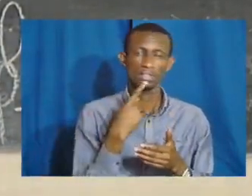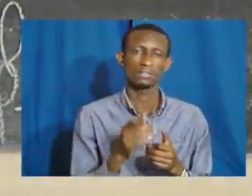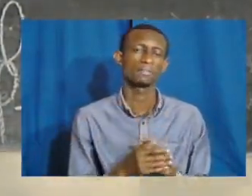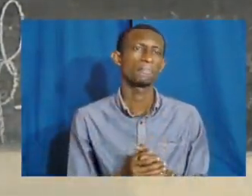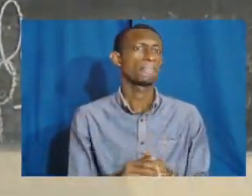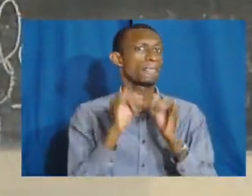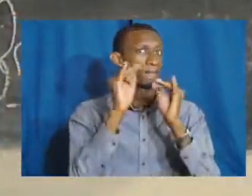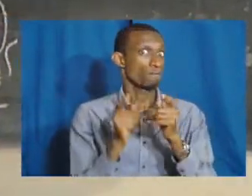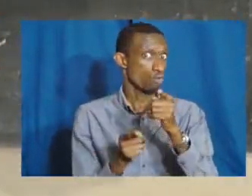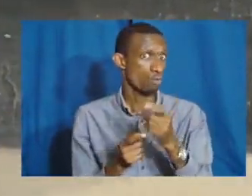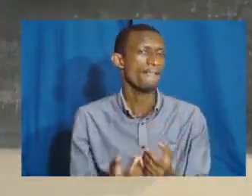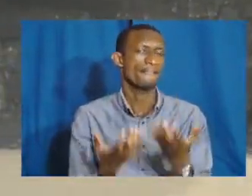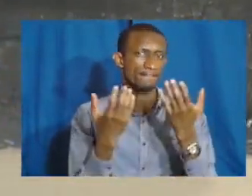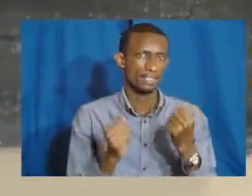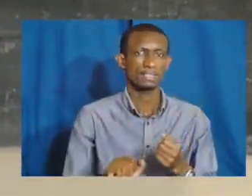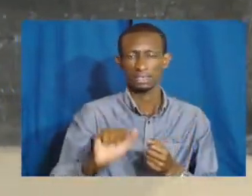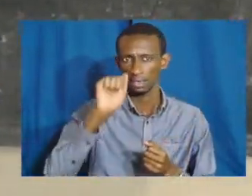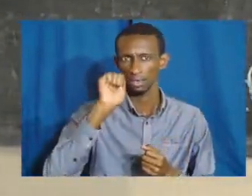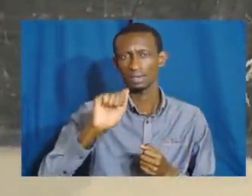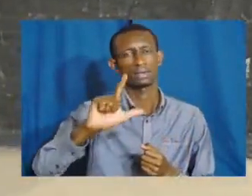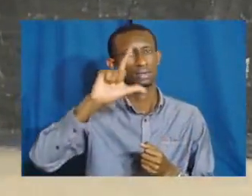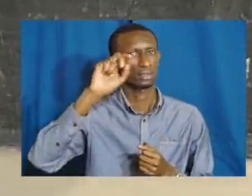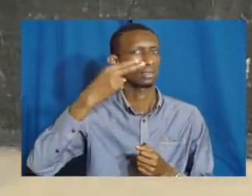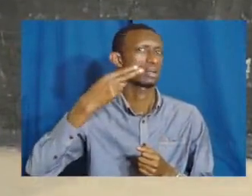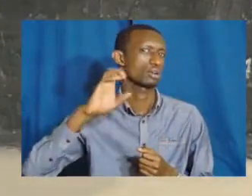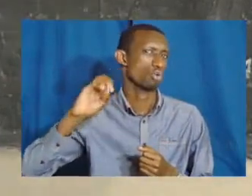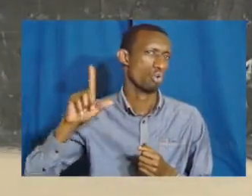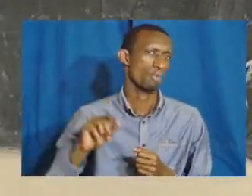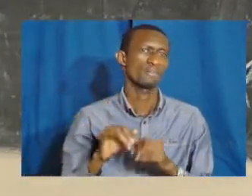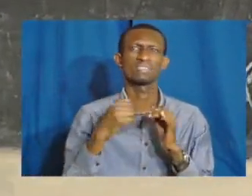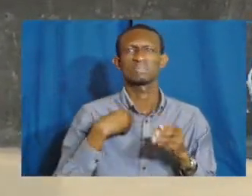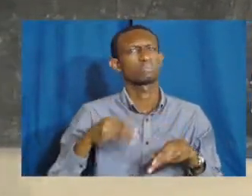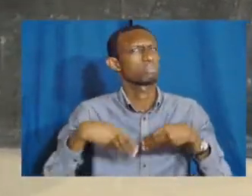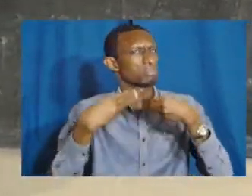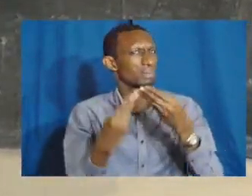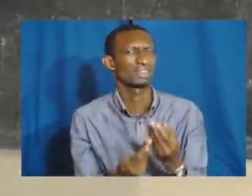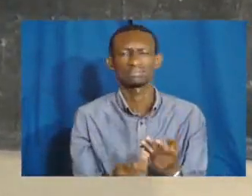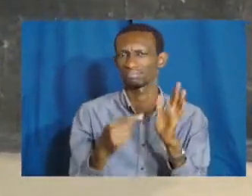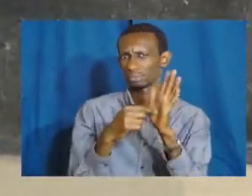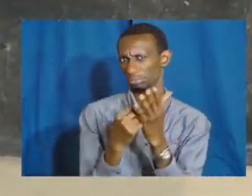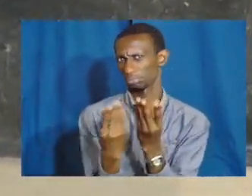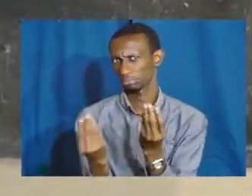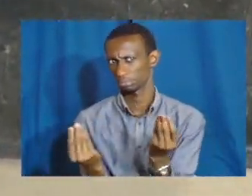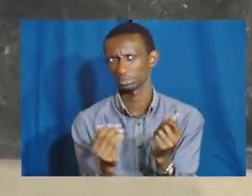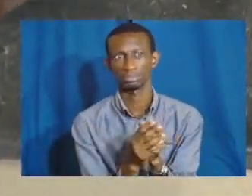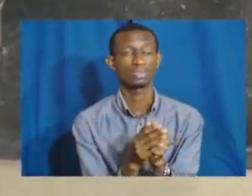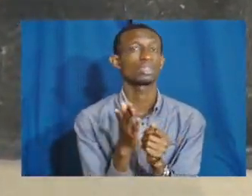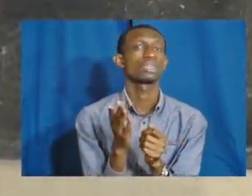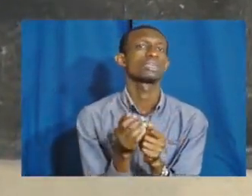alcohol, and if I give an example of the simple alcohol, maybe